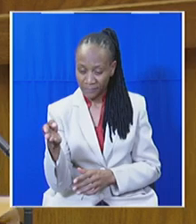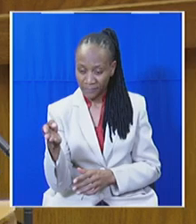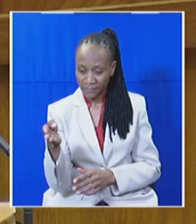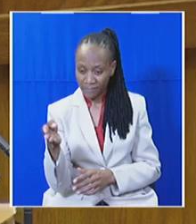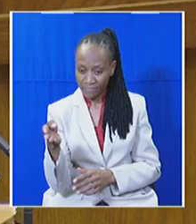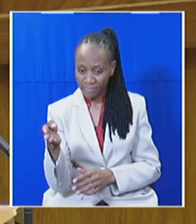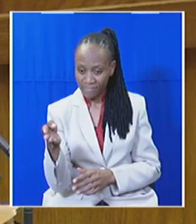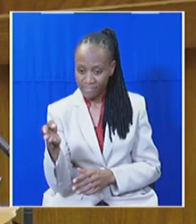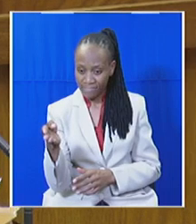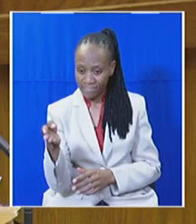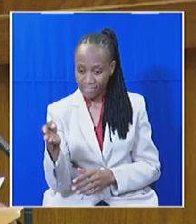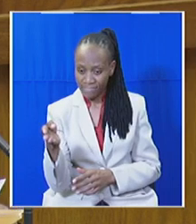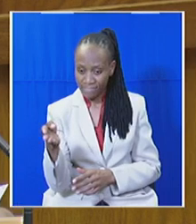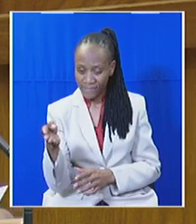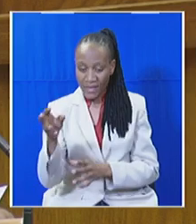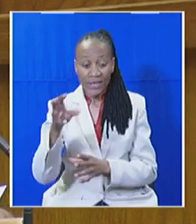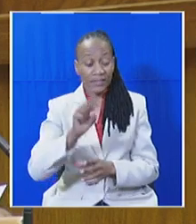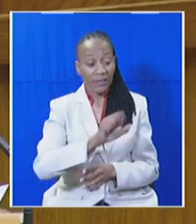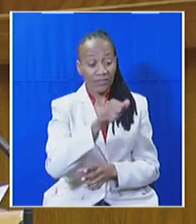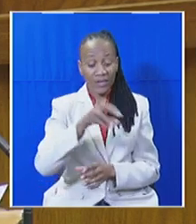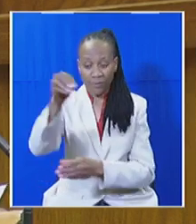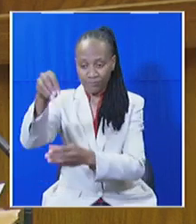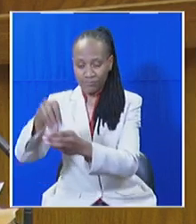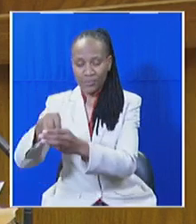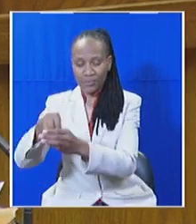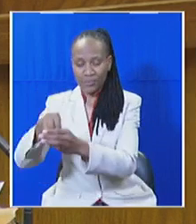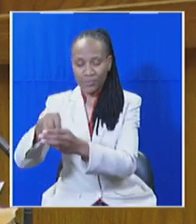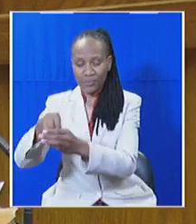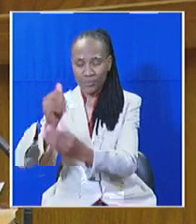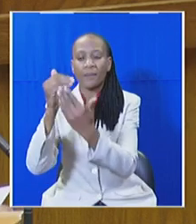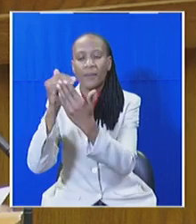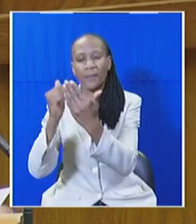South Africa is in the fortunate position,